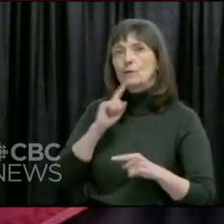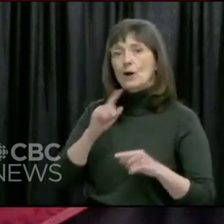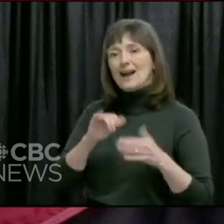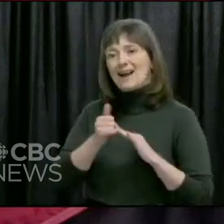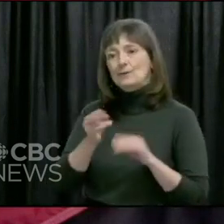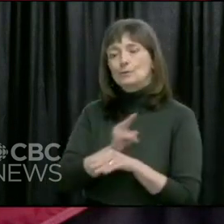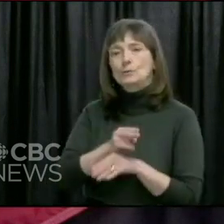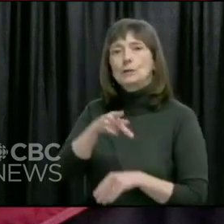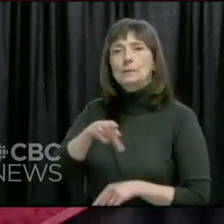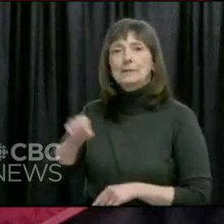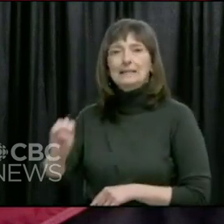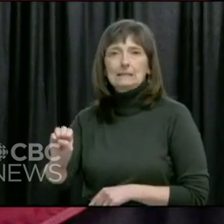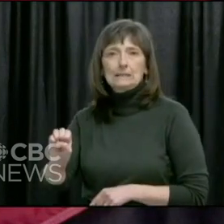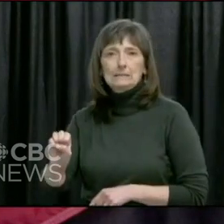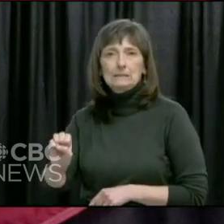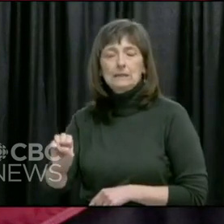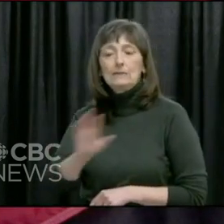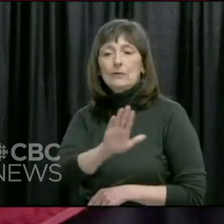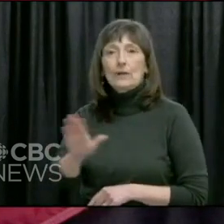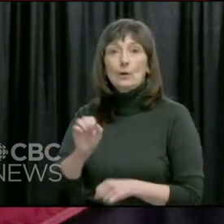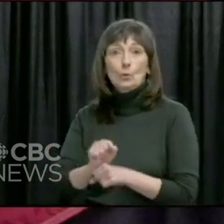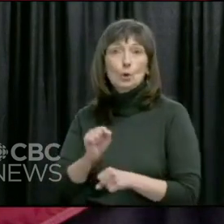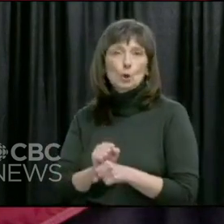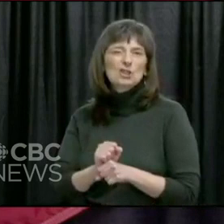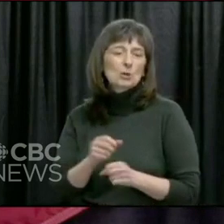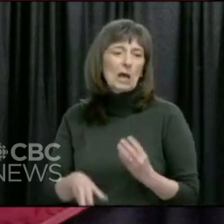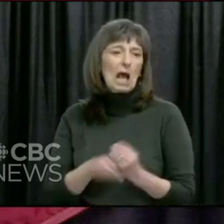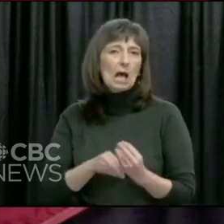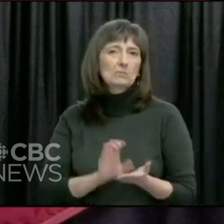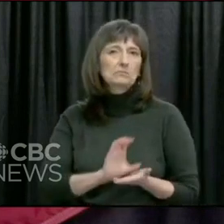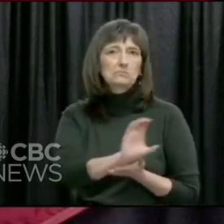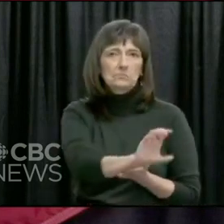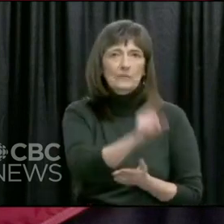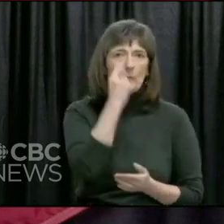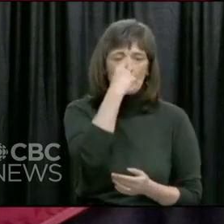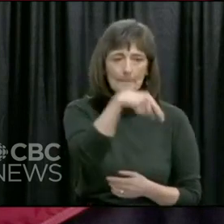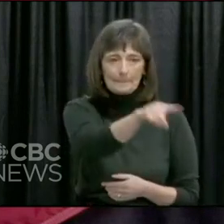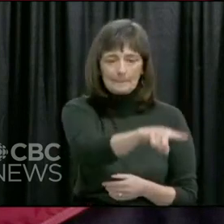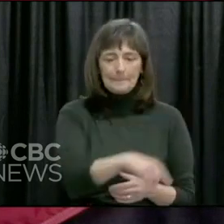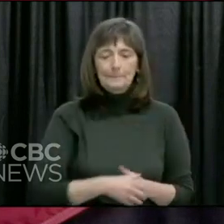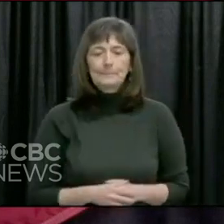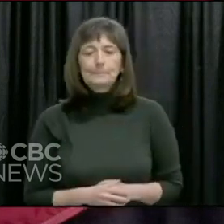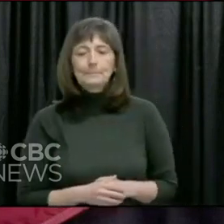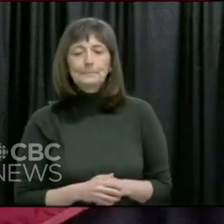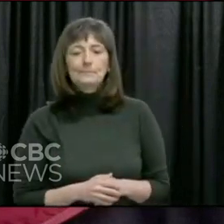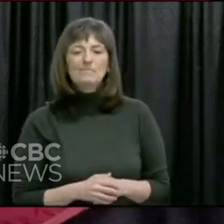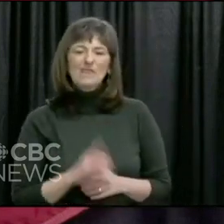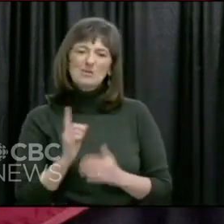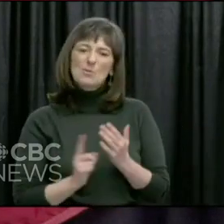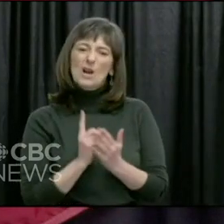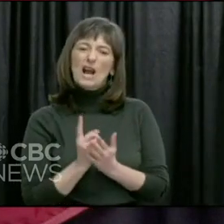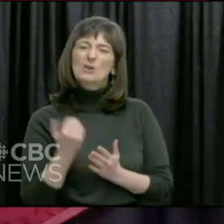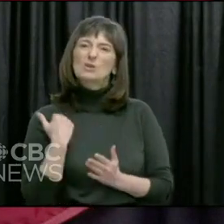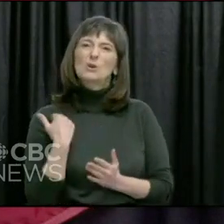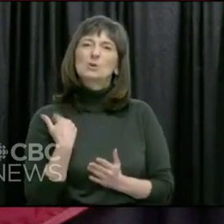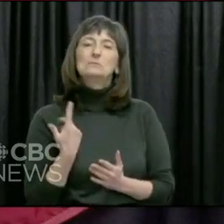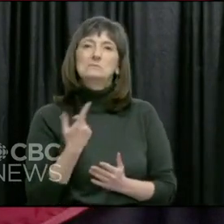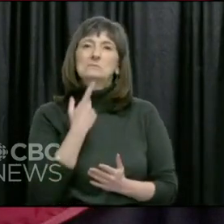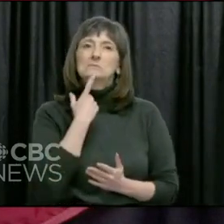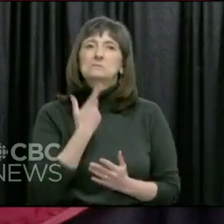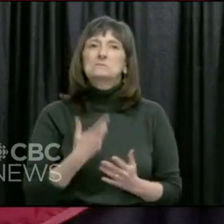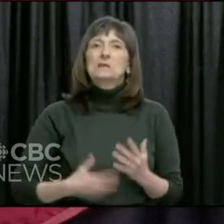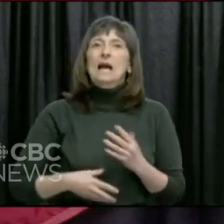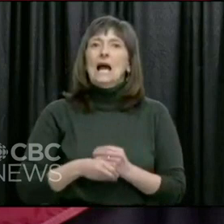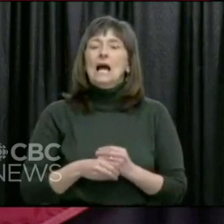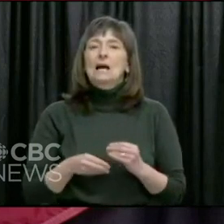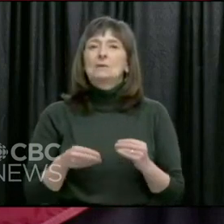work sites. So this is some support, extra support for the Canadian Red Cross. Also about an hour ago, they announced the expansion of support